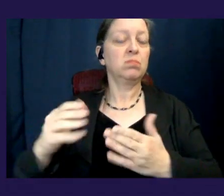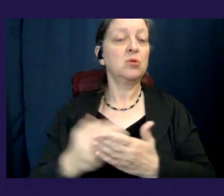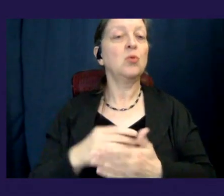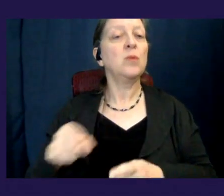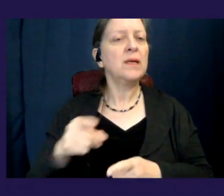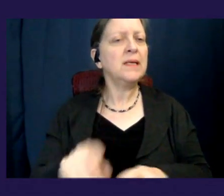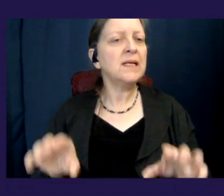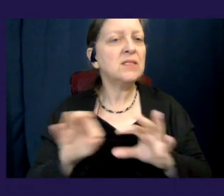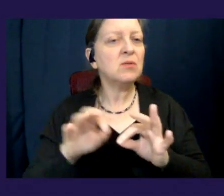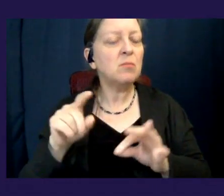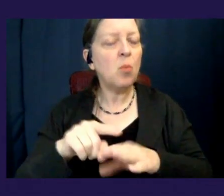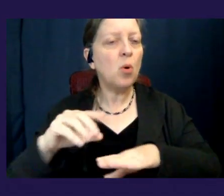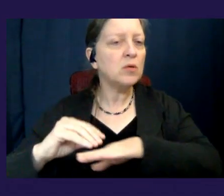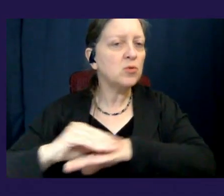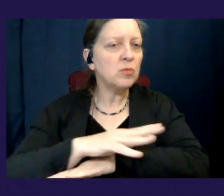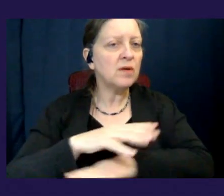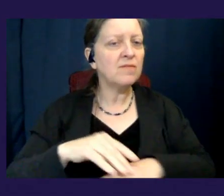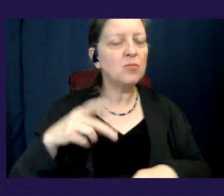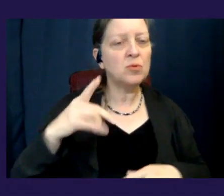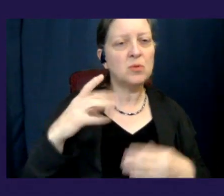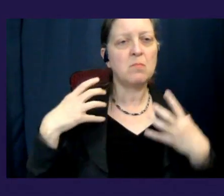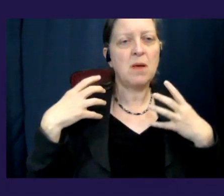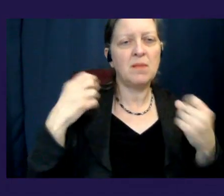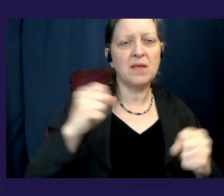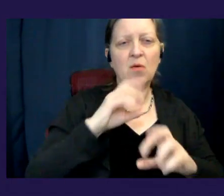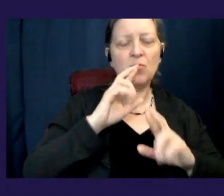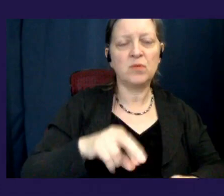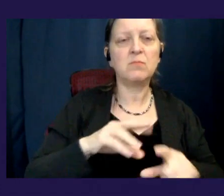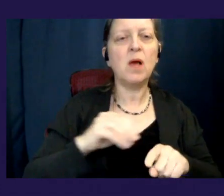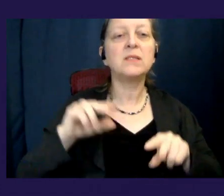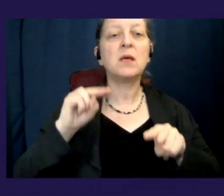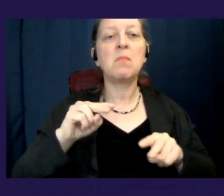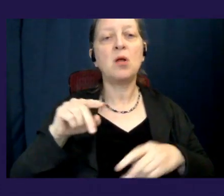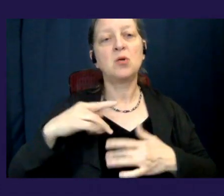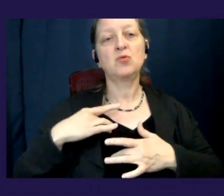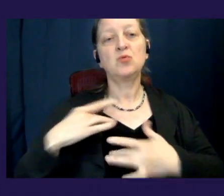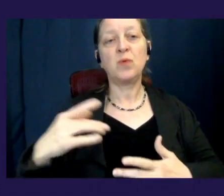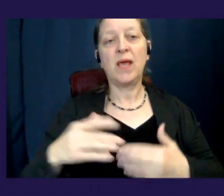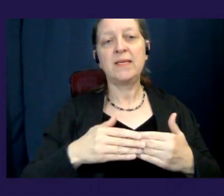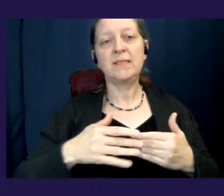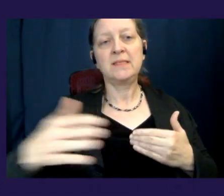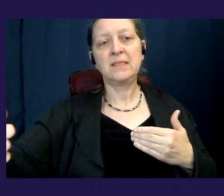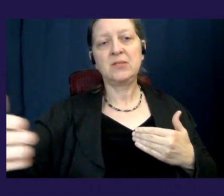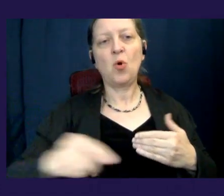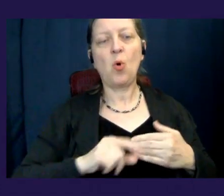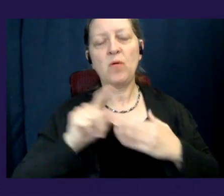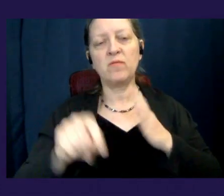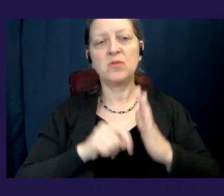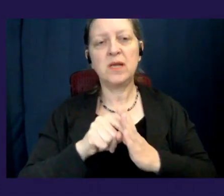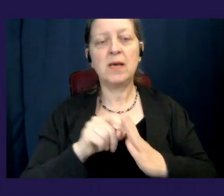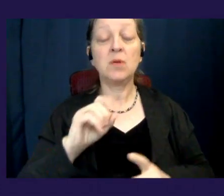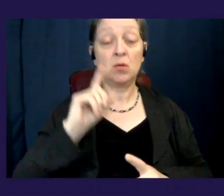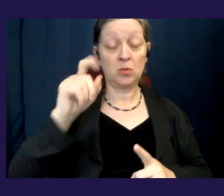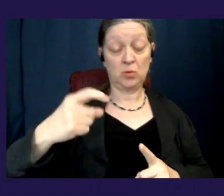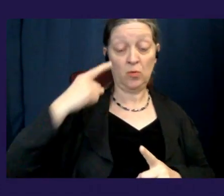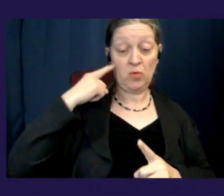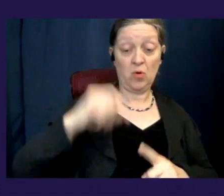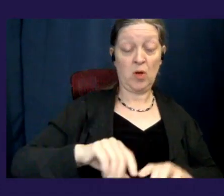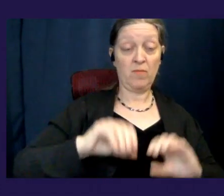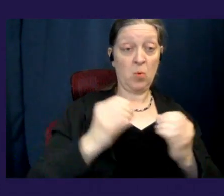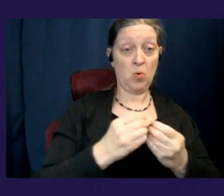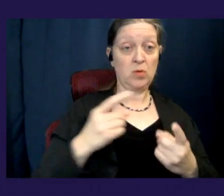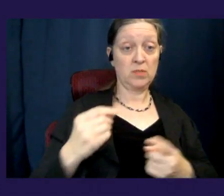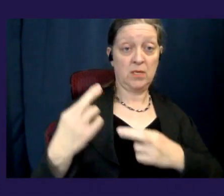to monitor trends and risk over time so that governmental organizations that are responsible for outbreak response can allocate resources